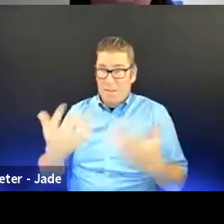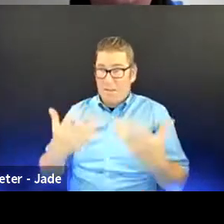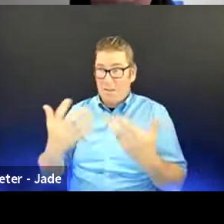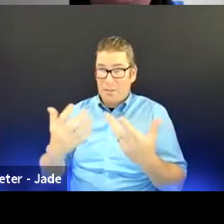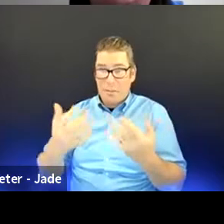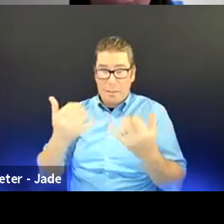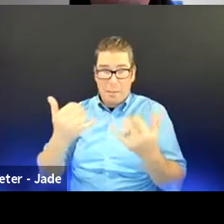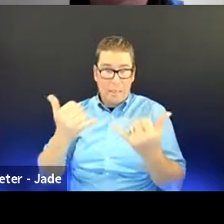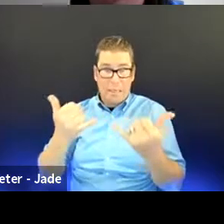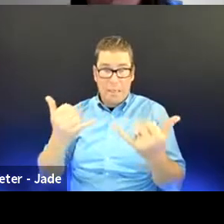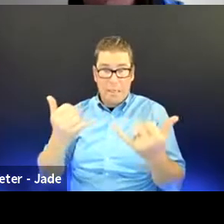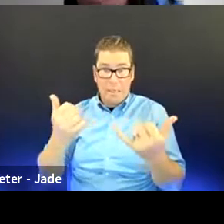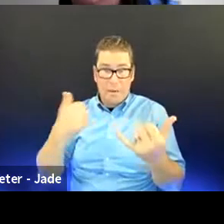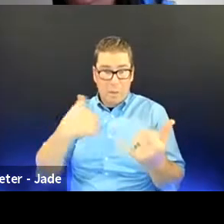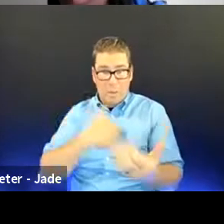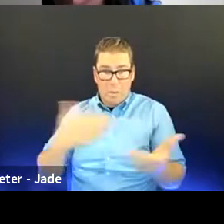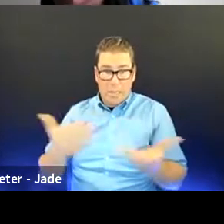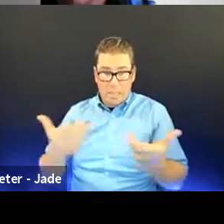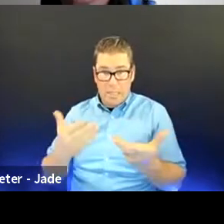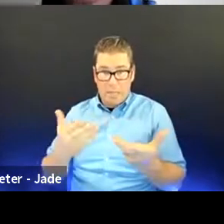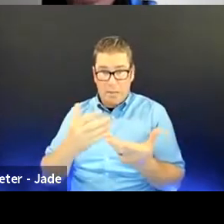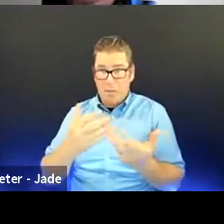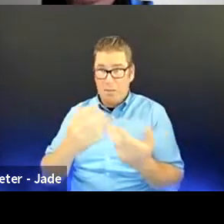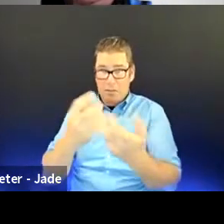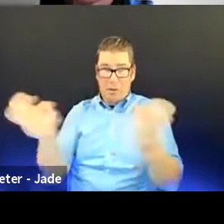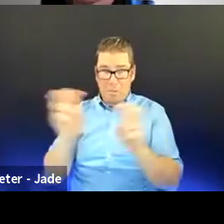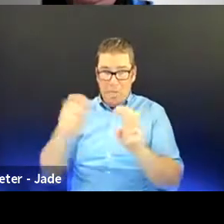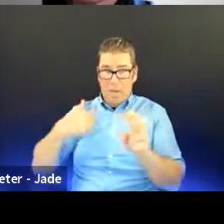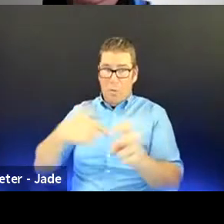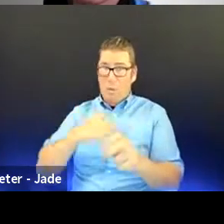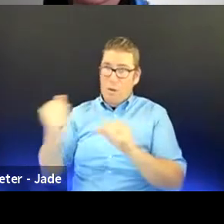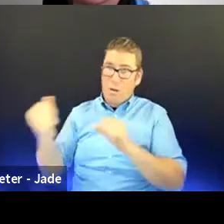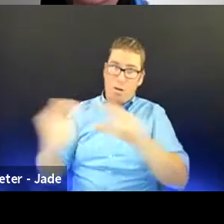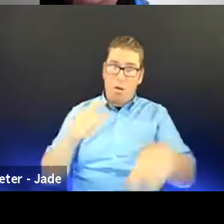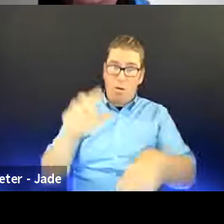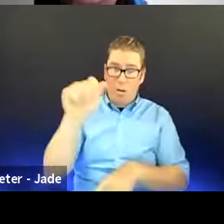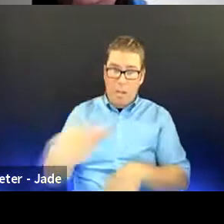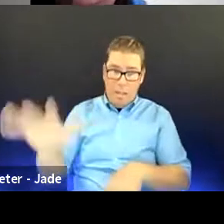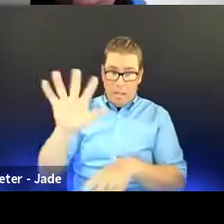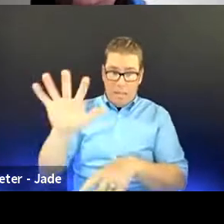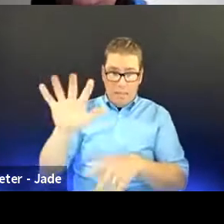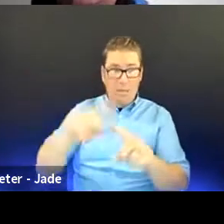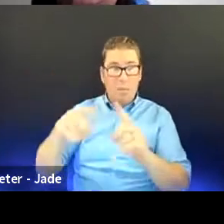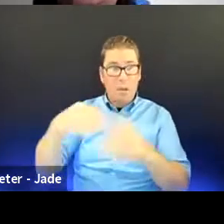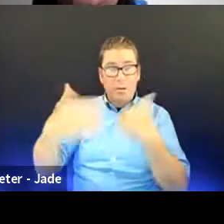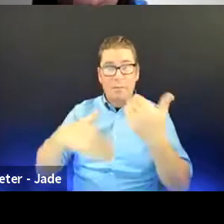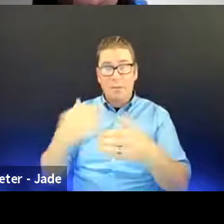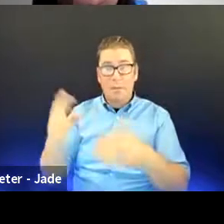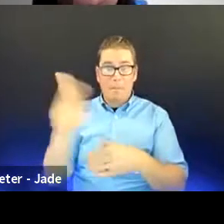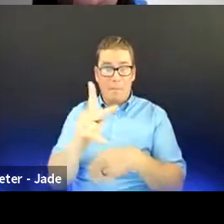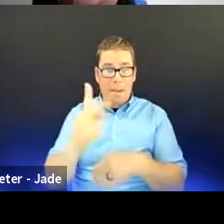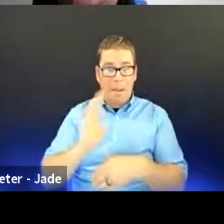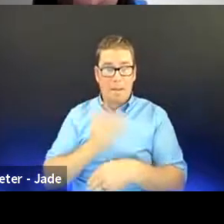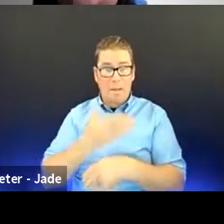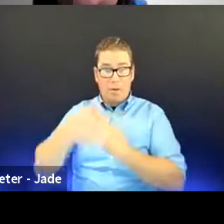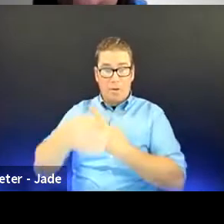us in this room and all on the panel. But when we go back to our departments again, we're 4% of the